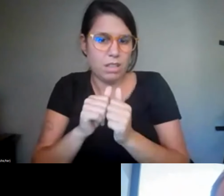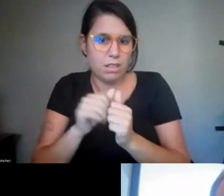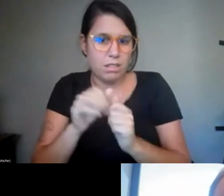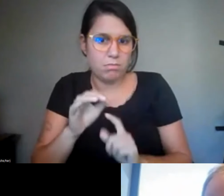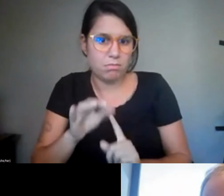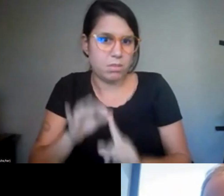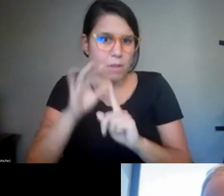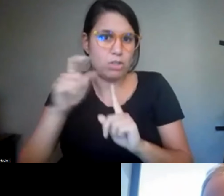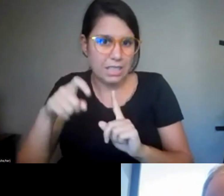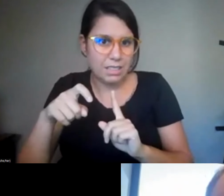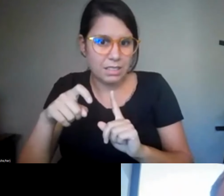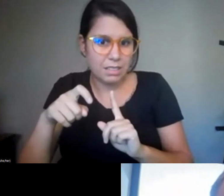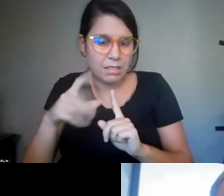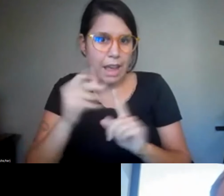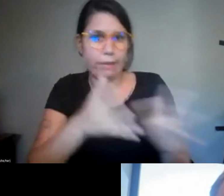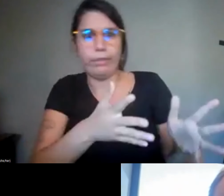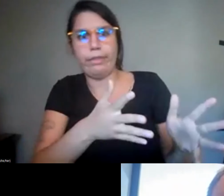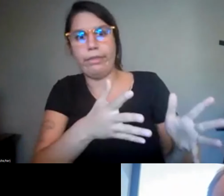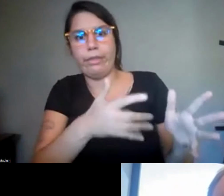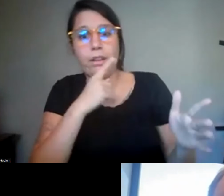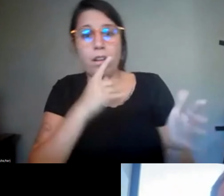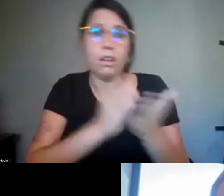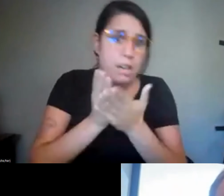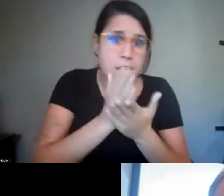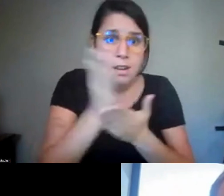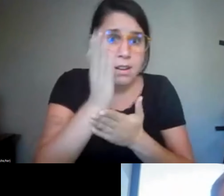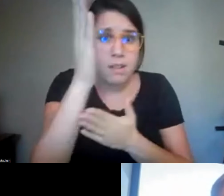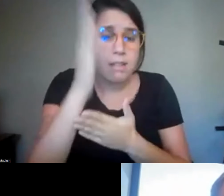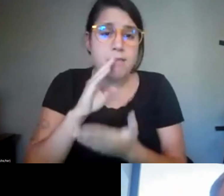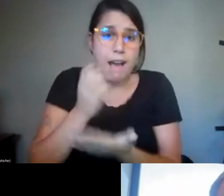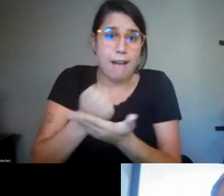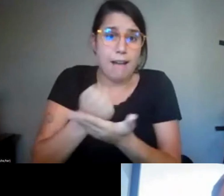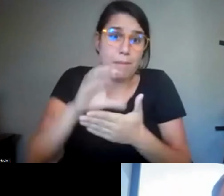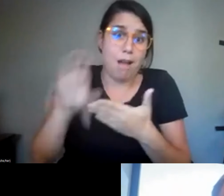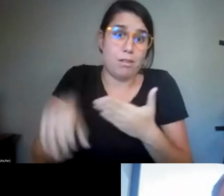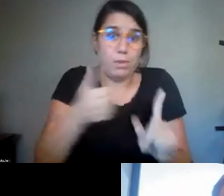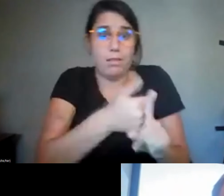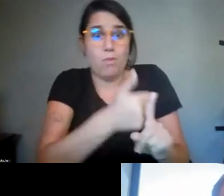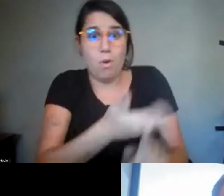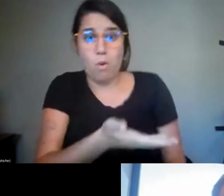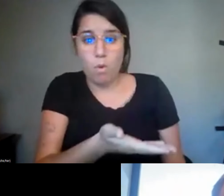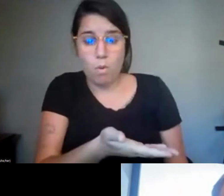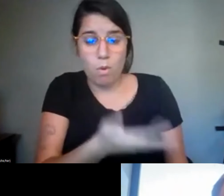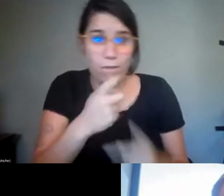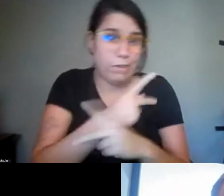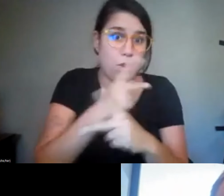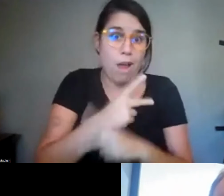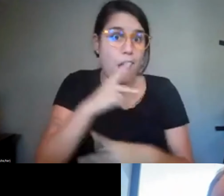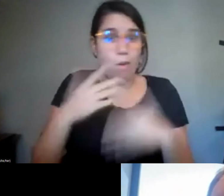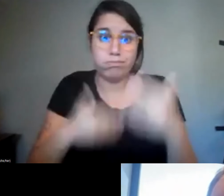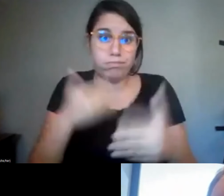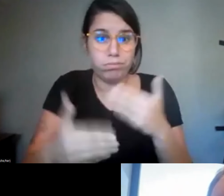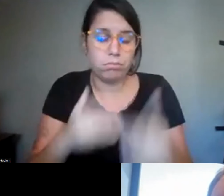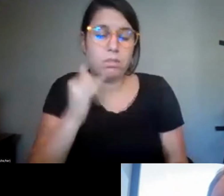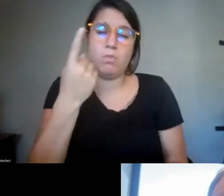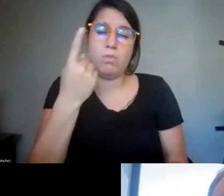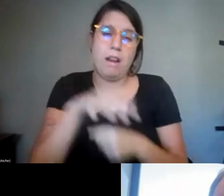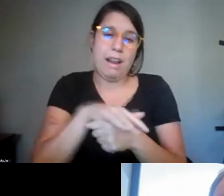and are left to sort of navigate the economic consequences of that on their own. So that is one area